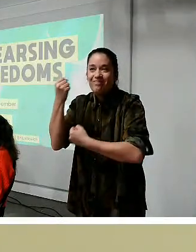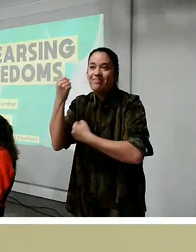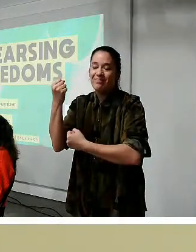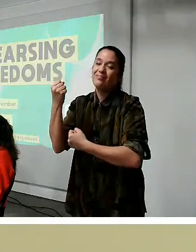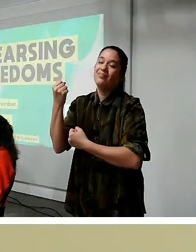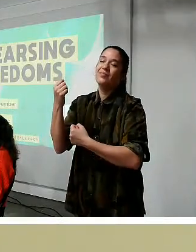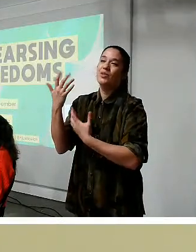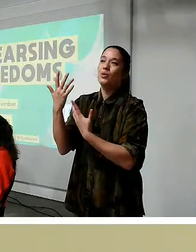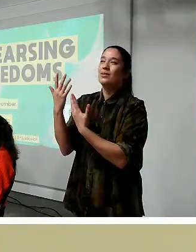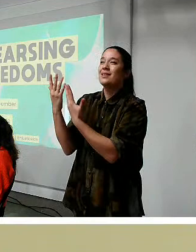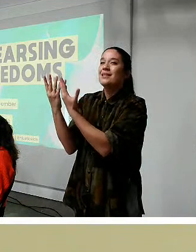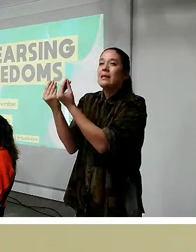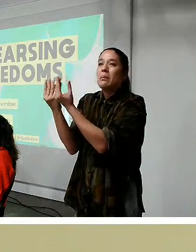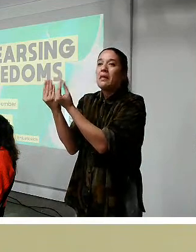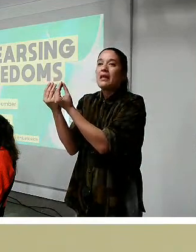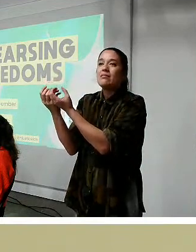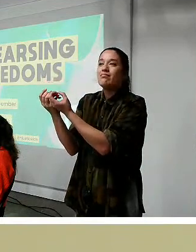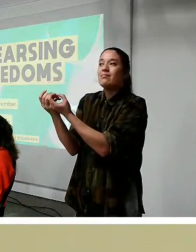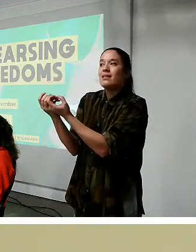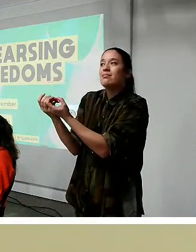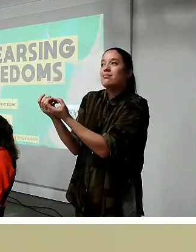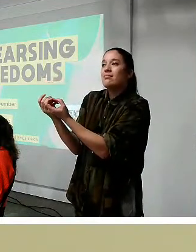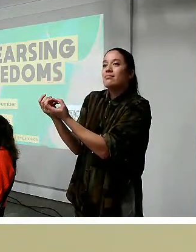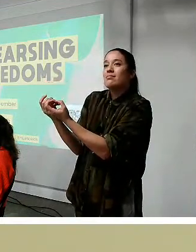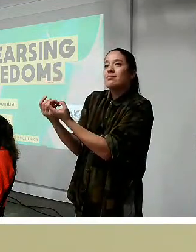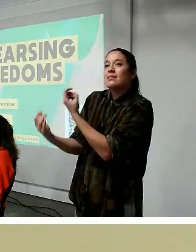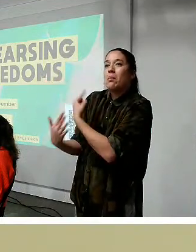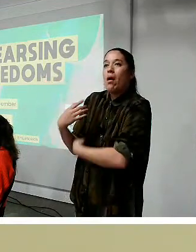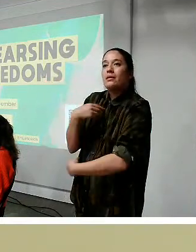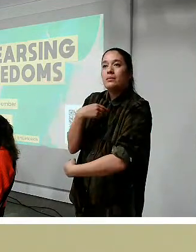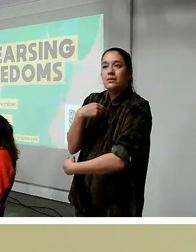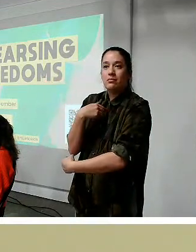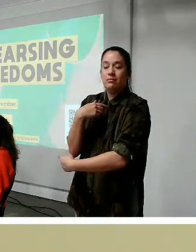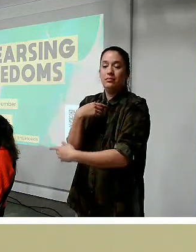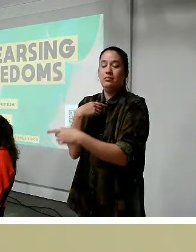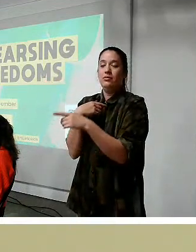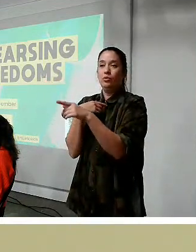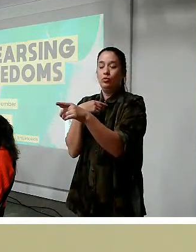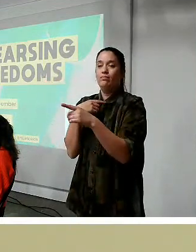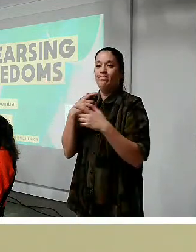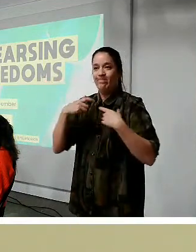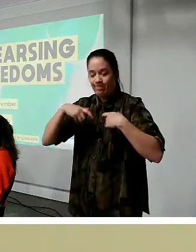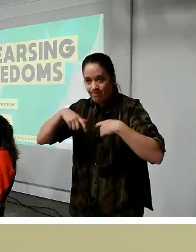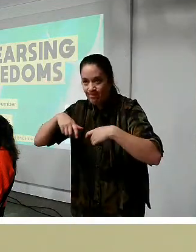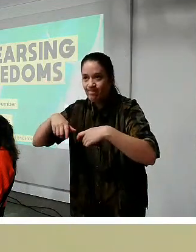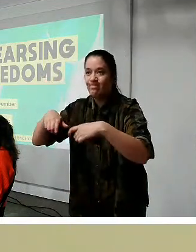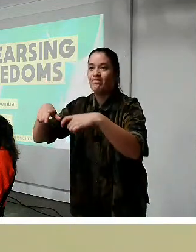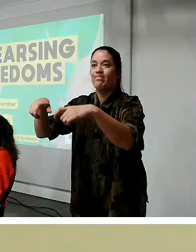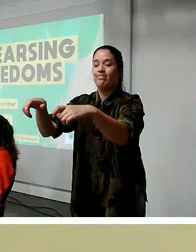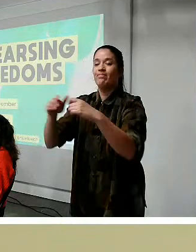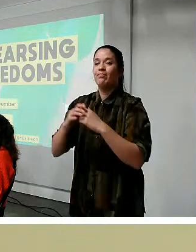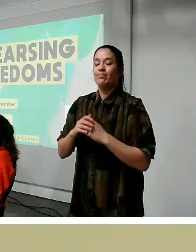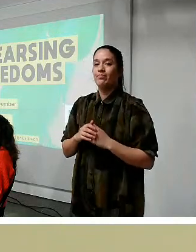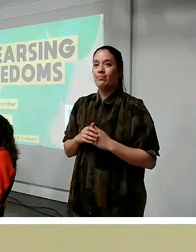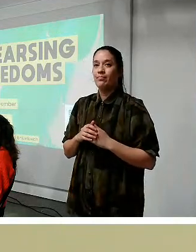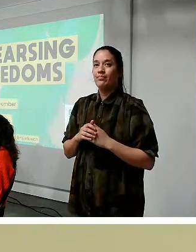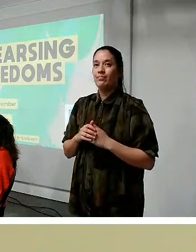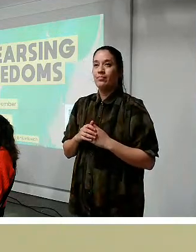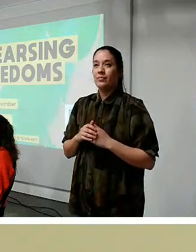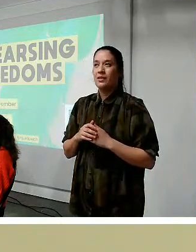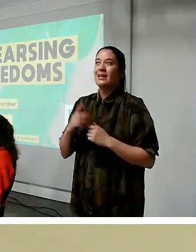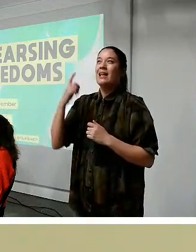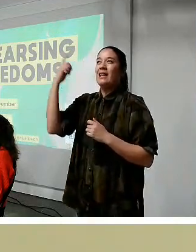and strength is the knowledge that we have been through worse. You know, if we think about enslavement, if we think about some